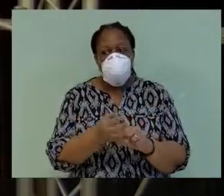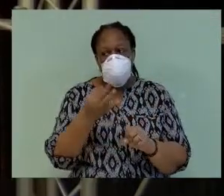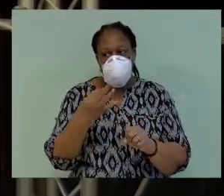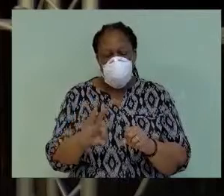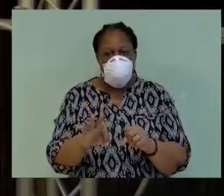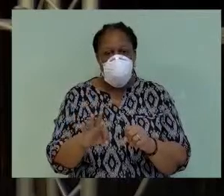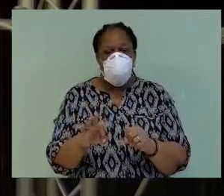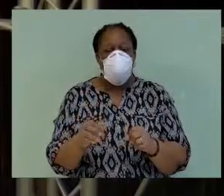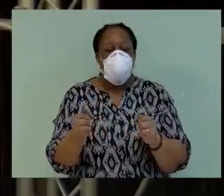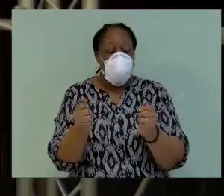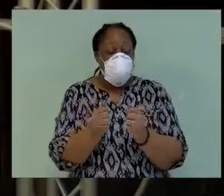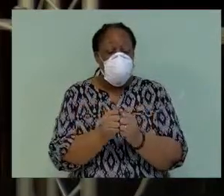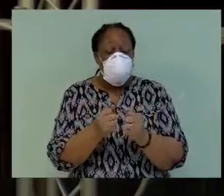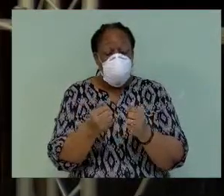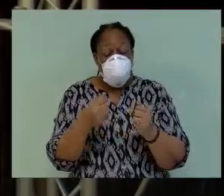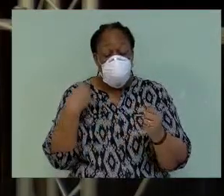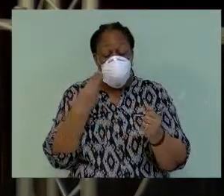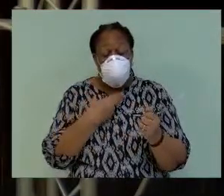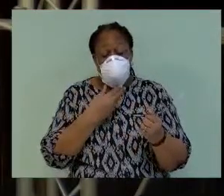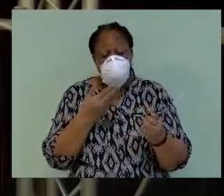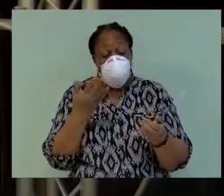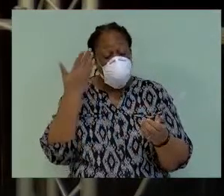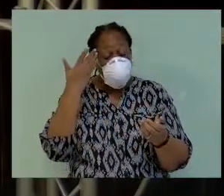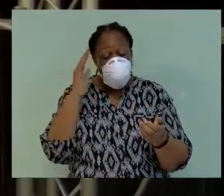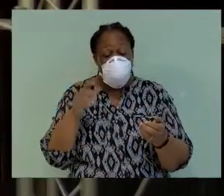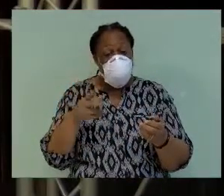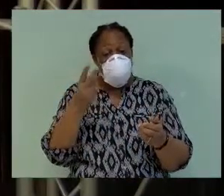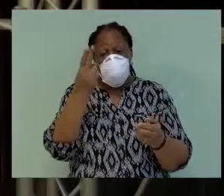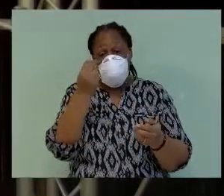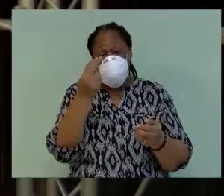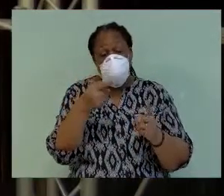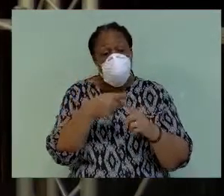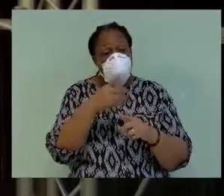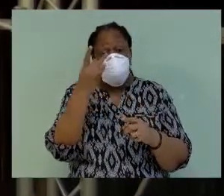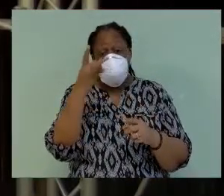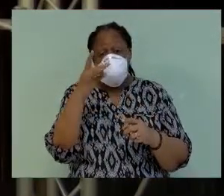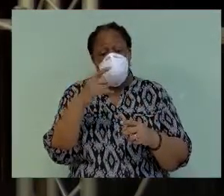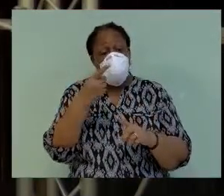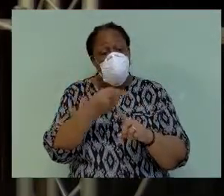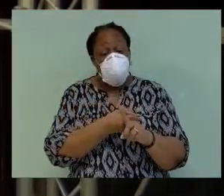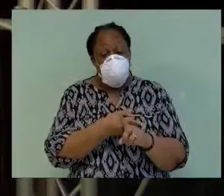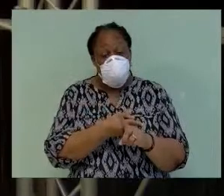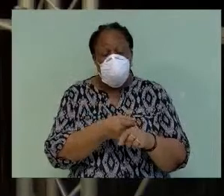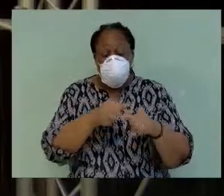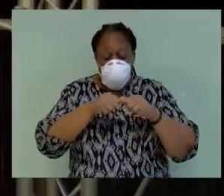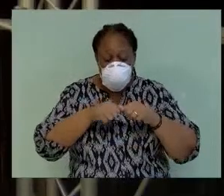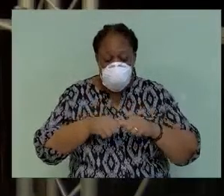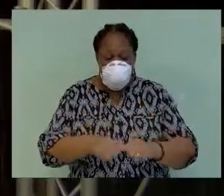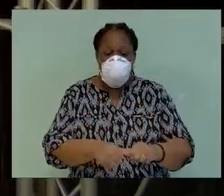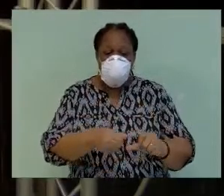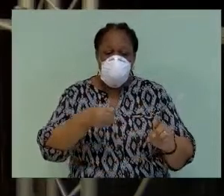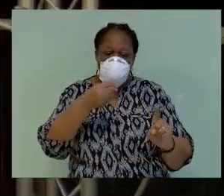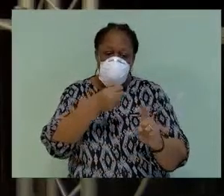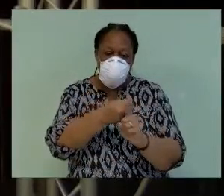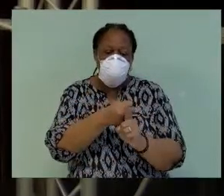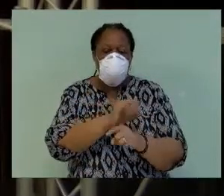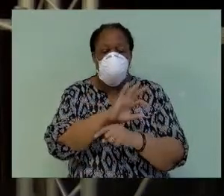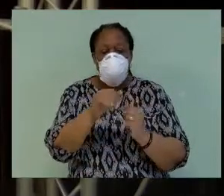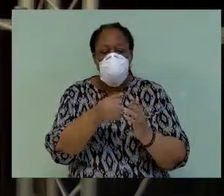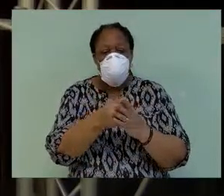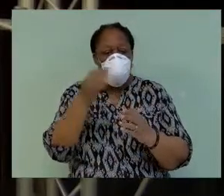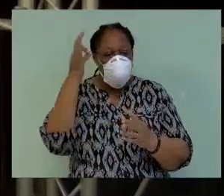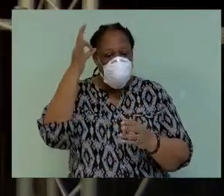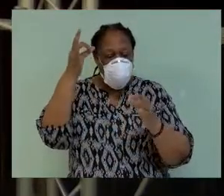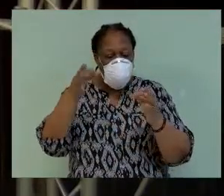will be with us for at least the next 12 to 18 months and will continue to impact the operations of the court to